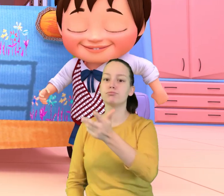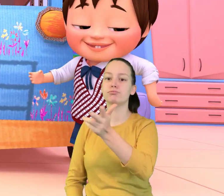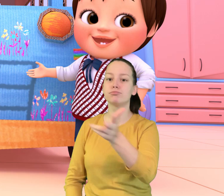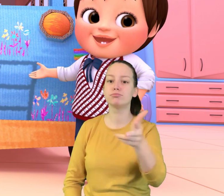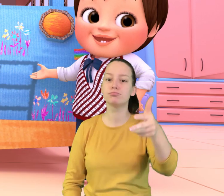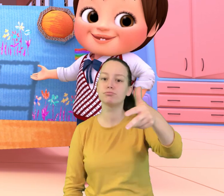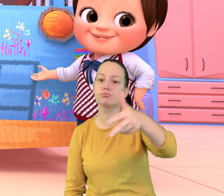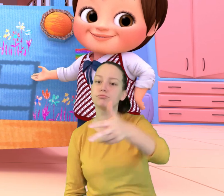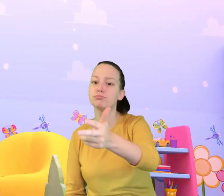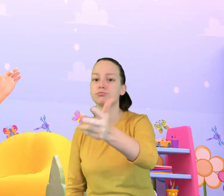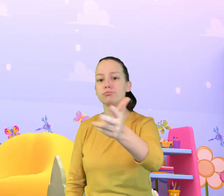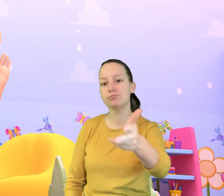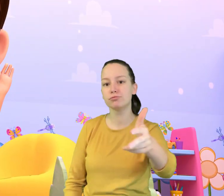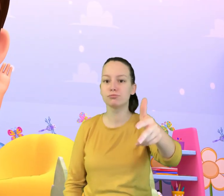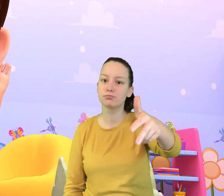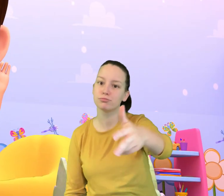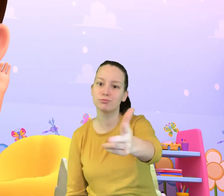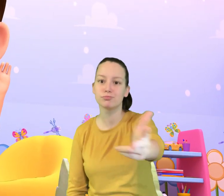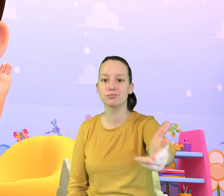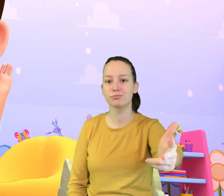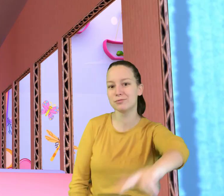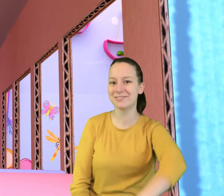through the